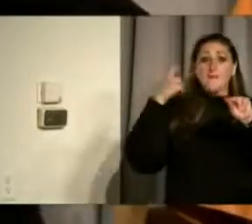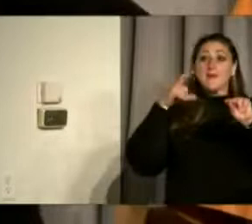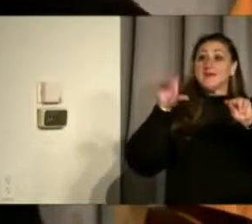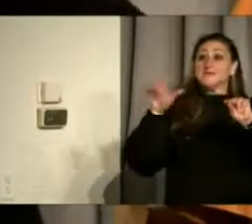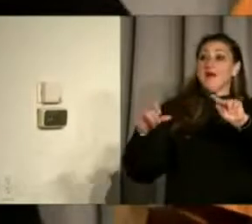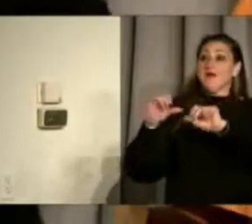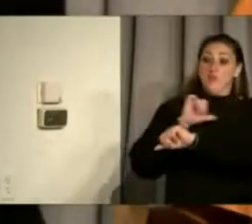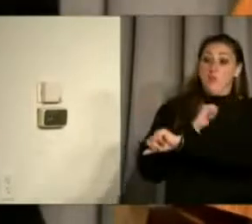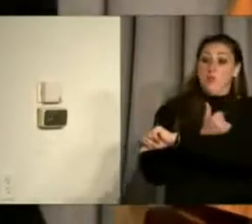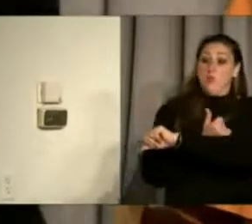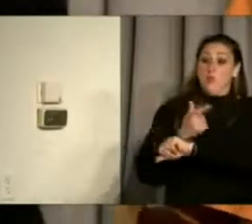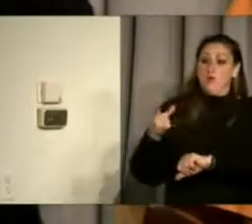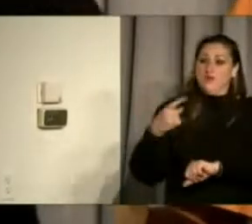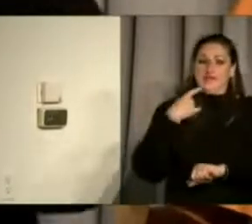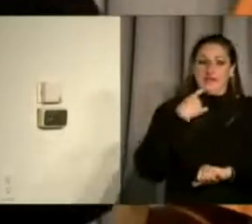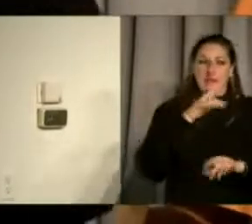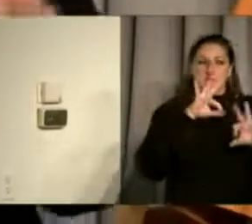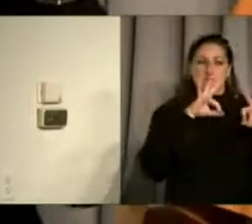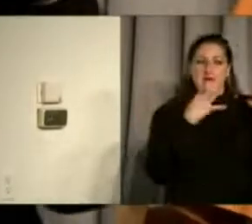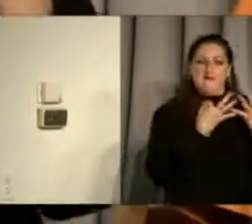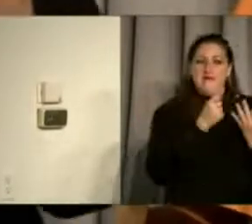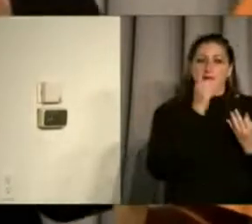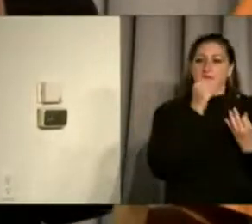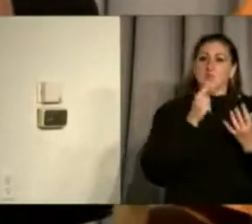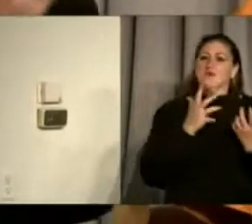said that my family was unfit.